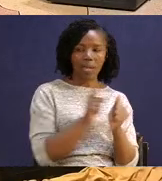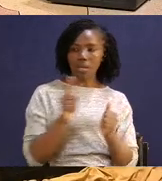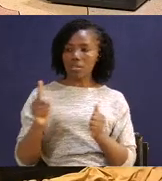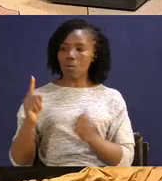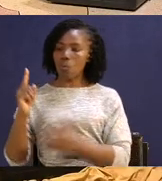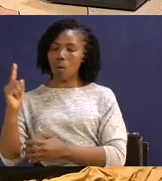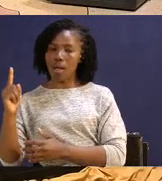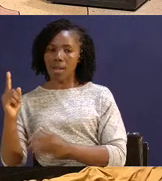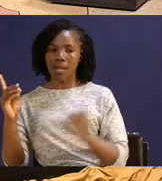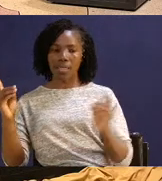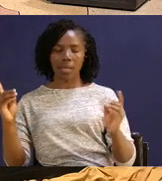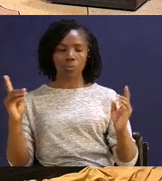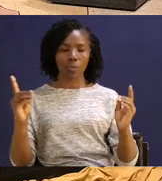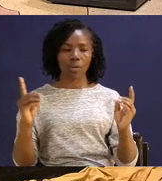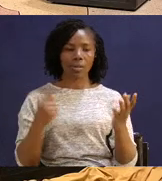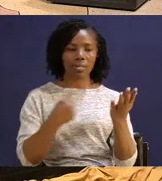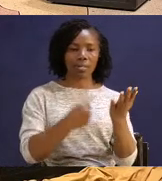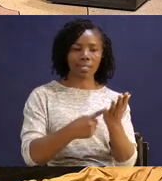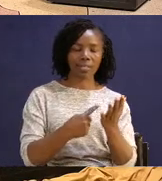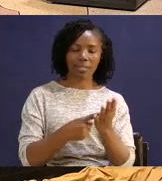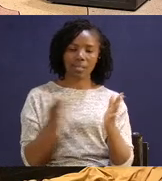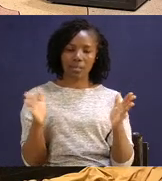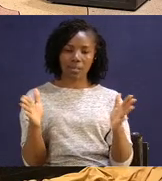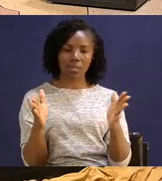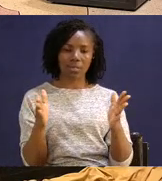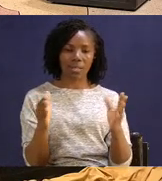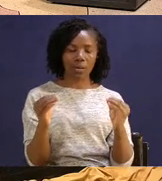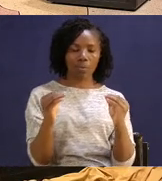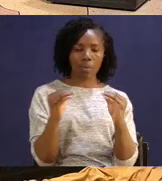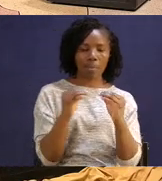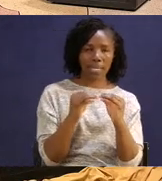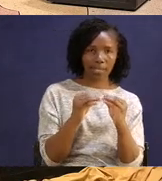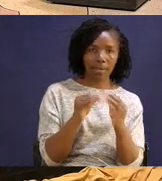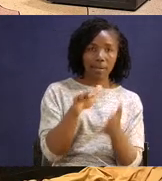I'll have to talk to Tana Wapi. Apo katikati.